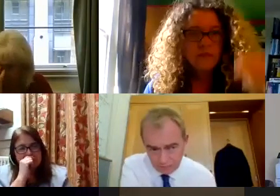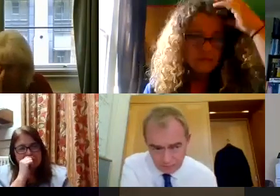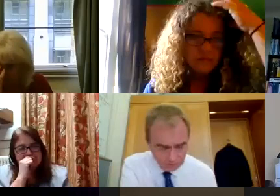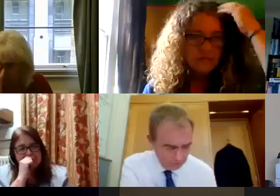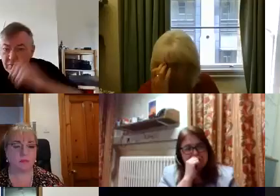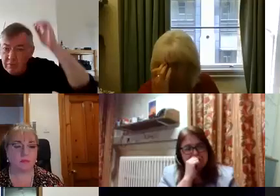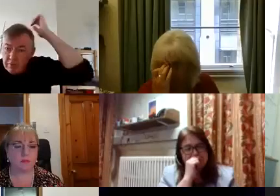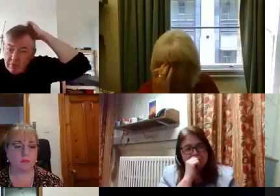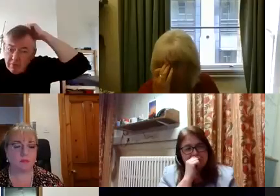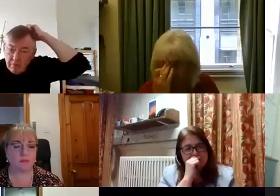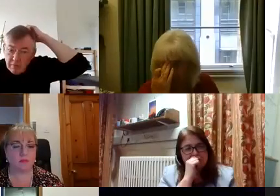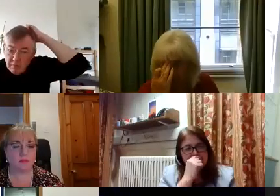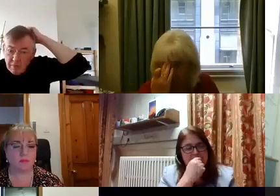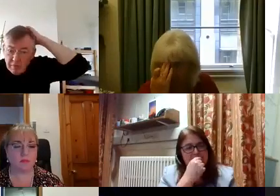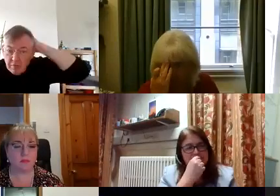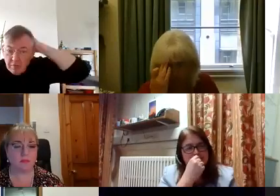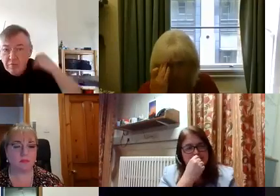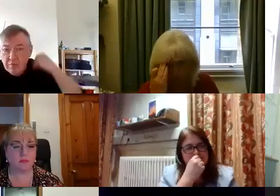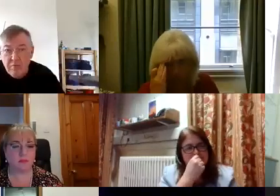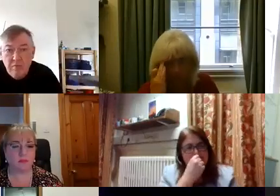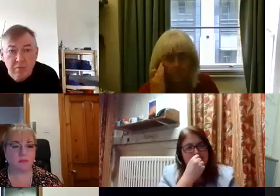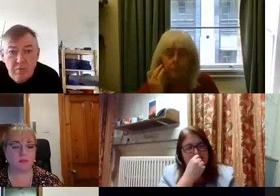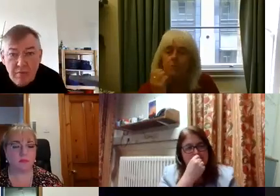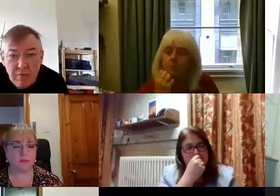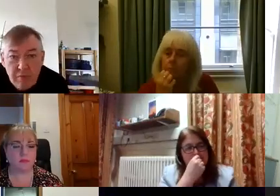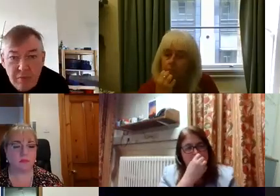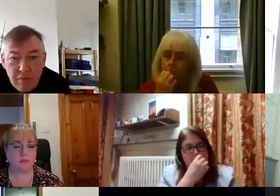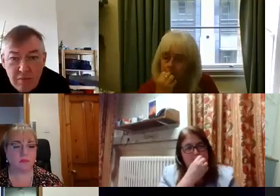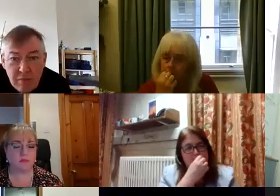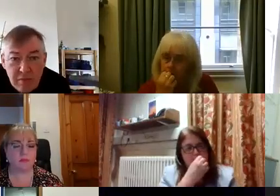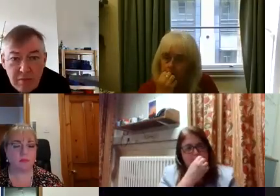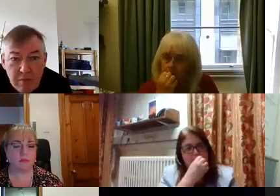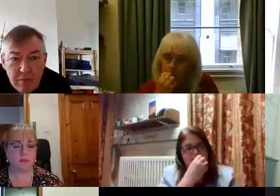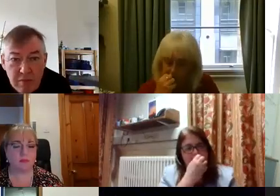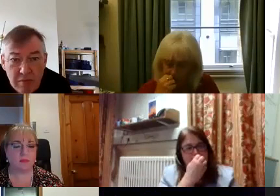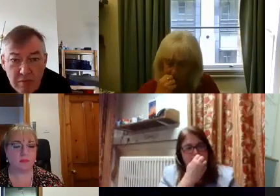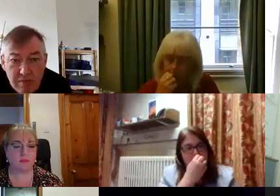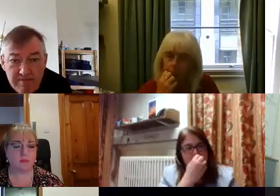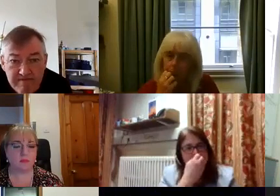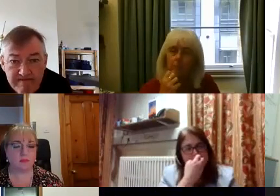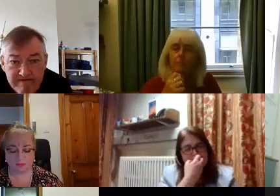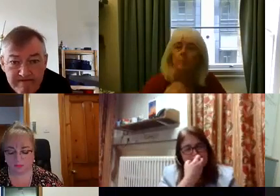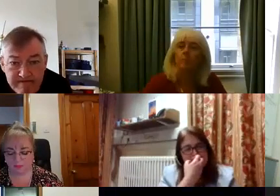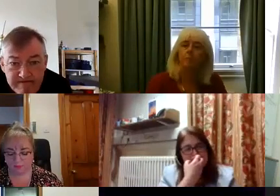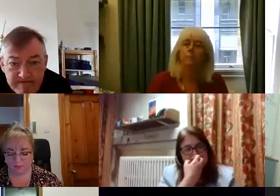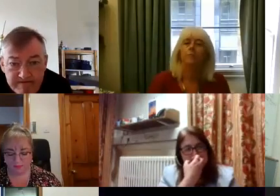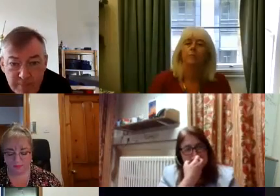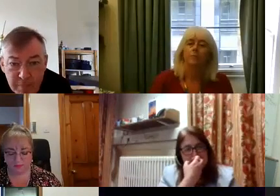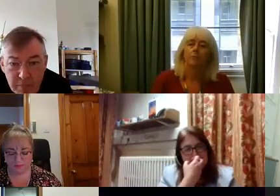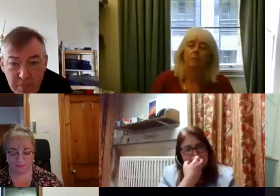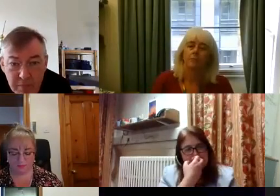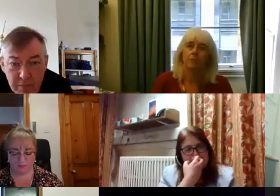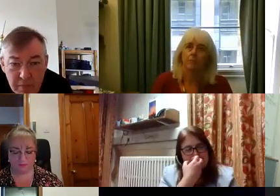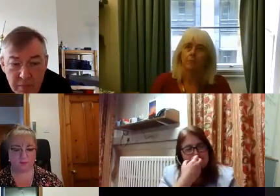has invited me to become a shadow minister in the education team. And unfortunately, that conflicts with